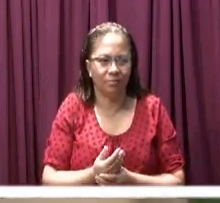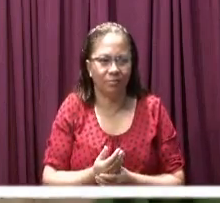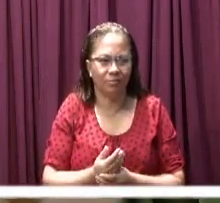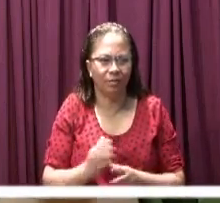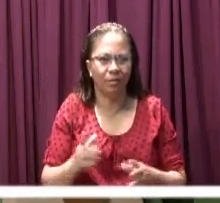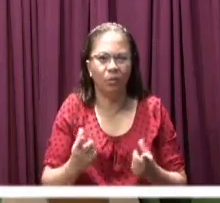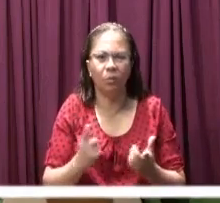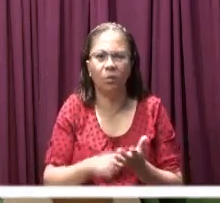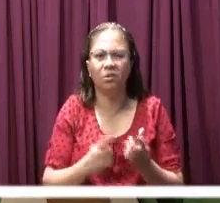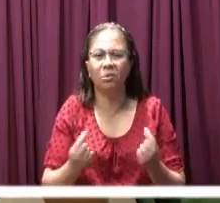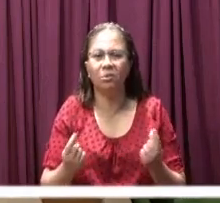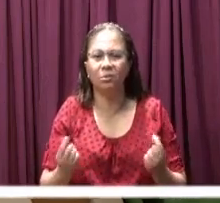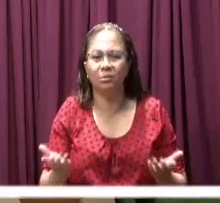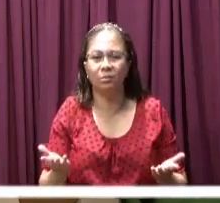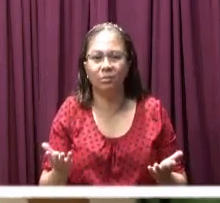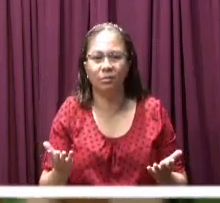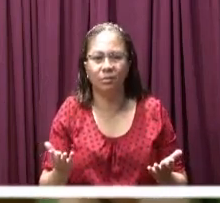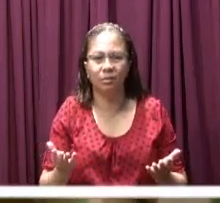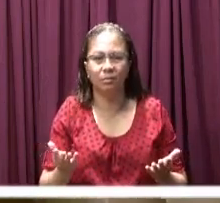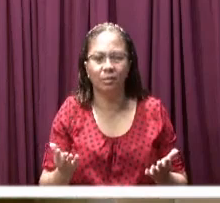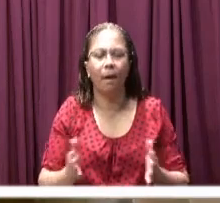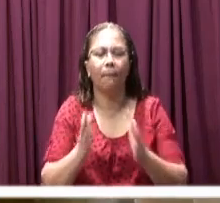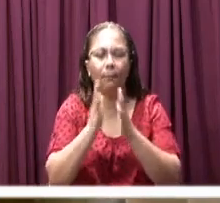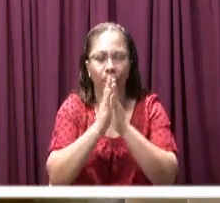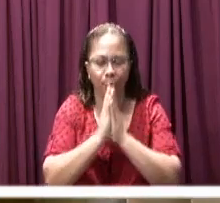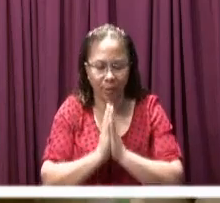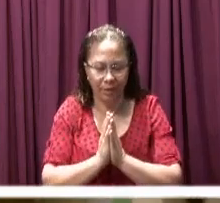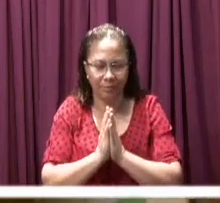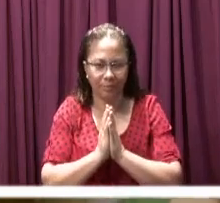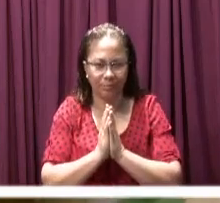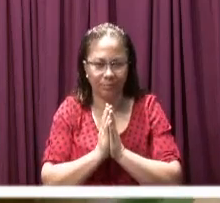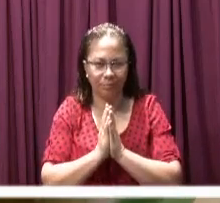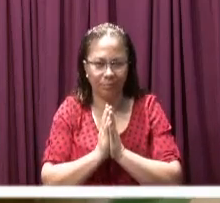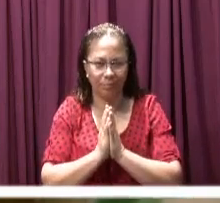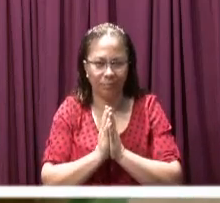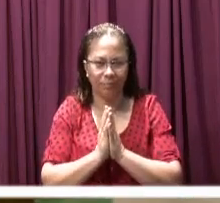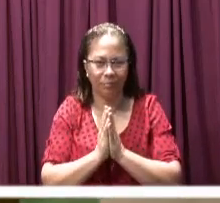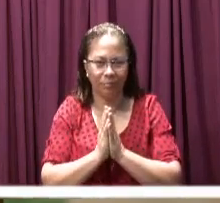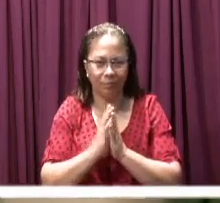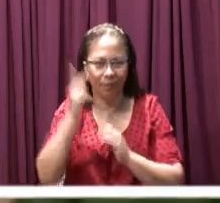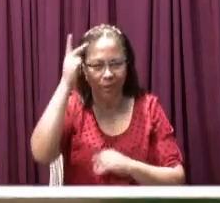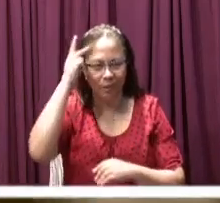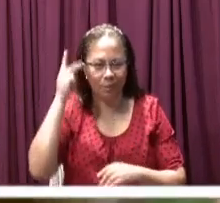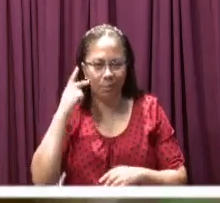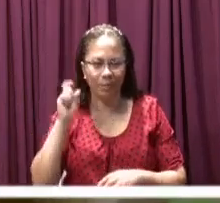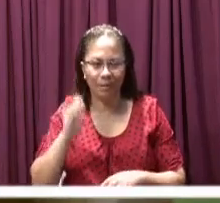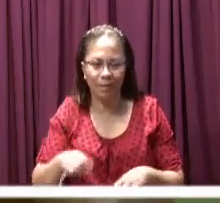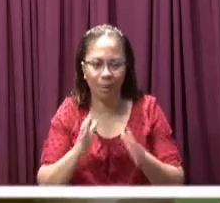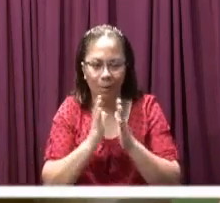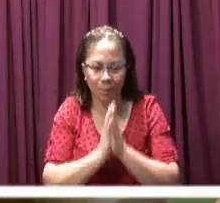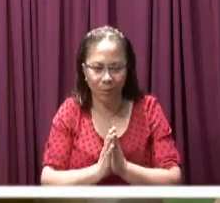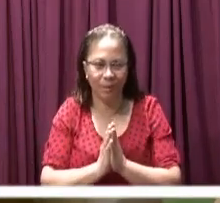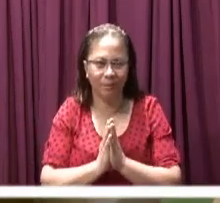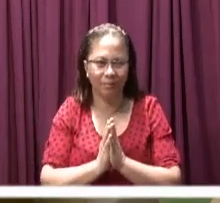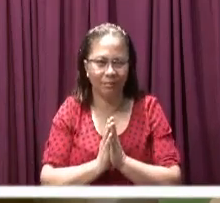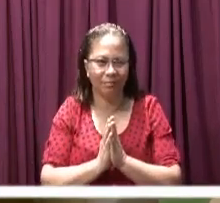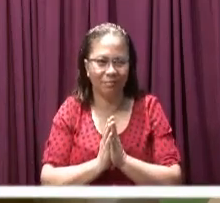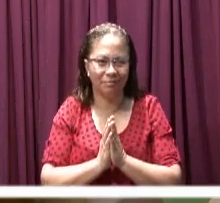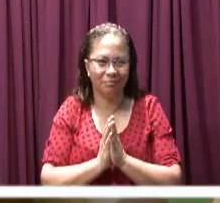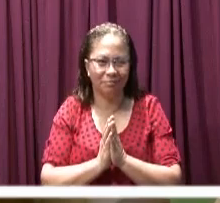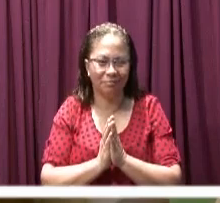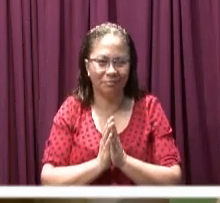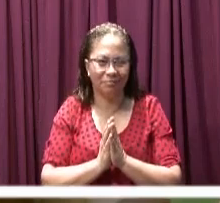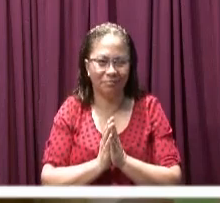What do? Pray. And that means that when we get on like that, somebody better